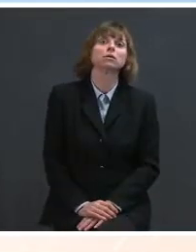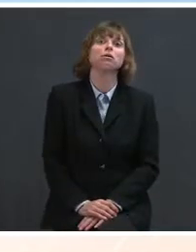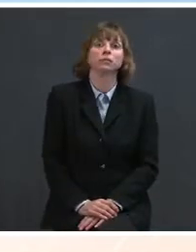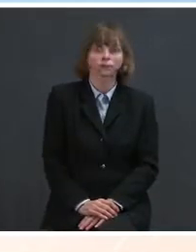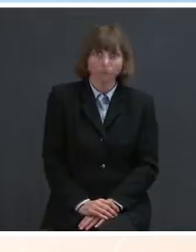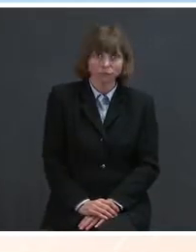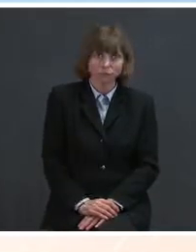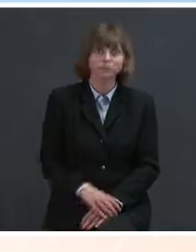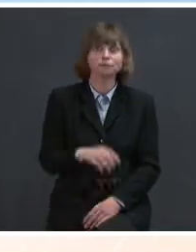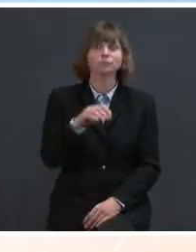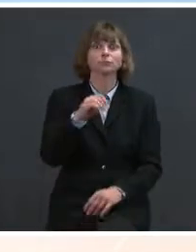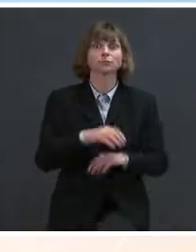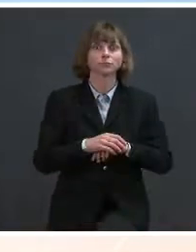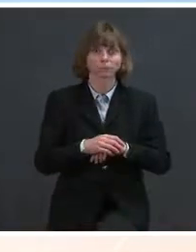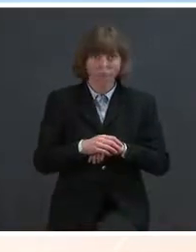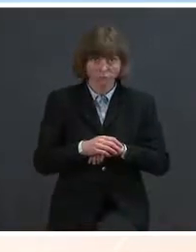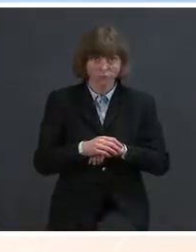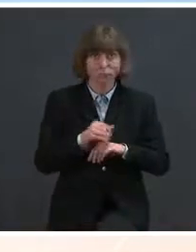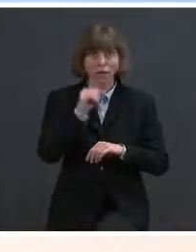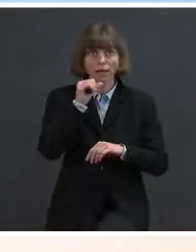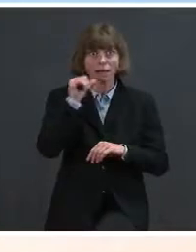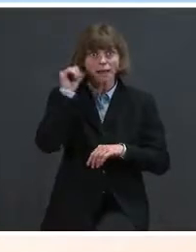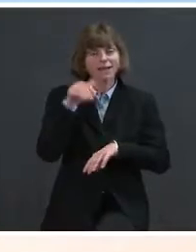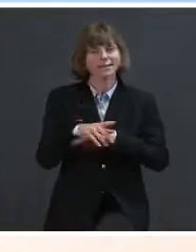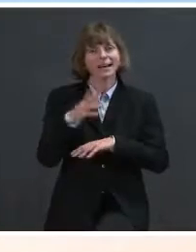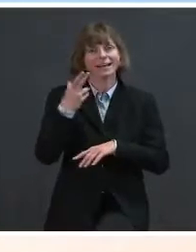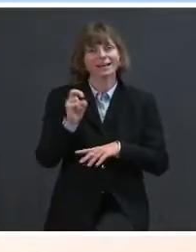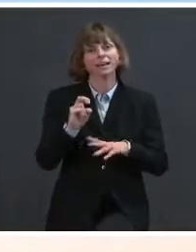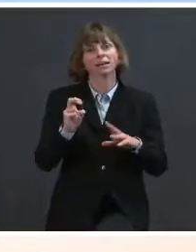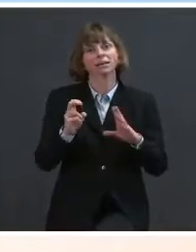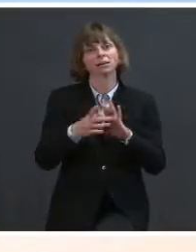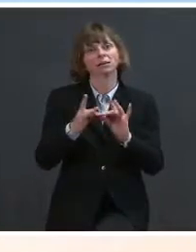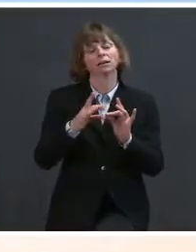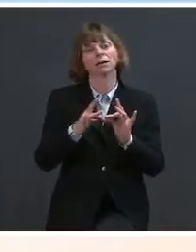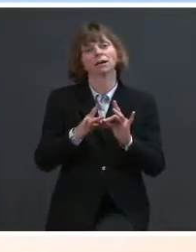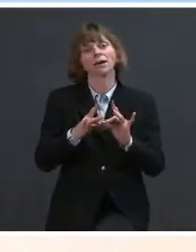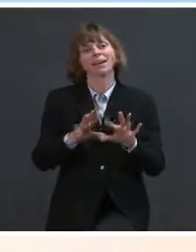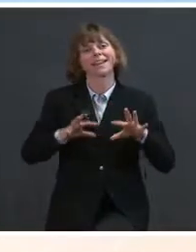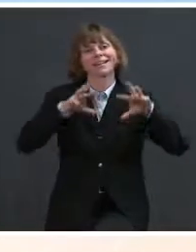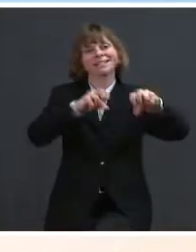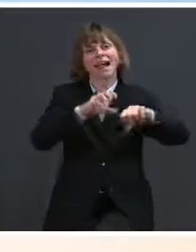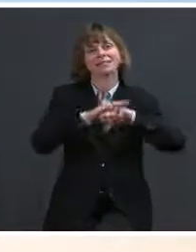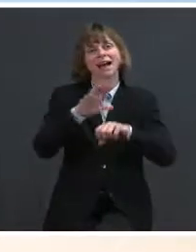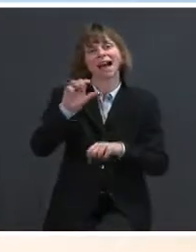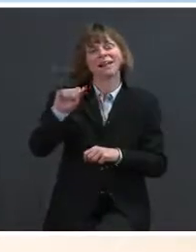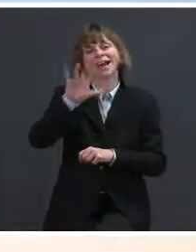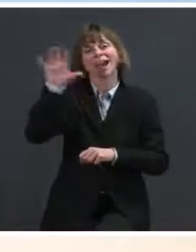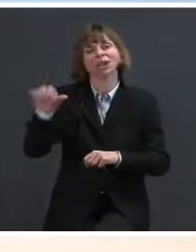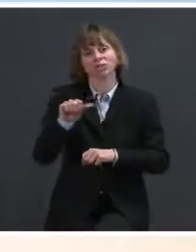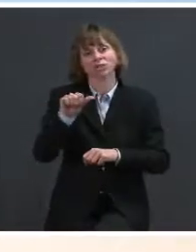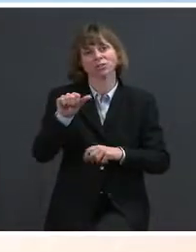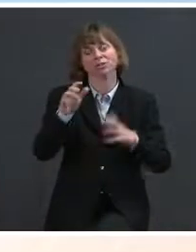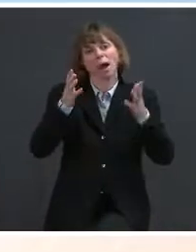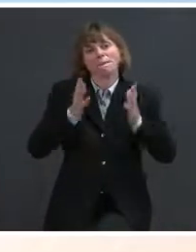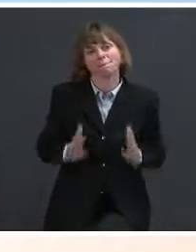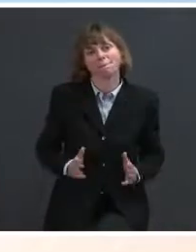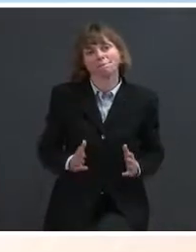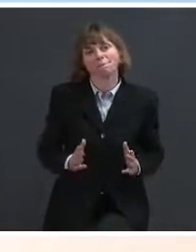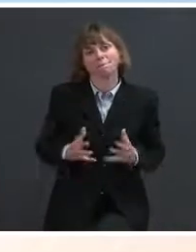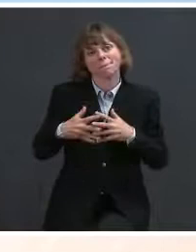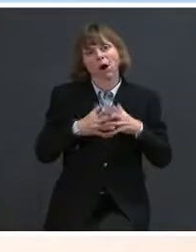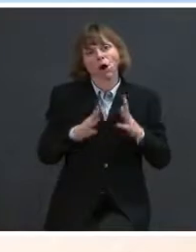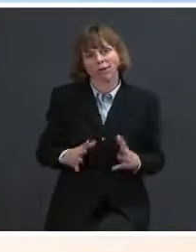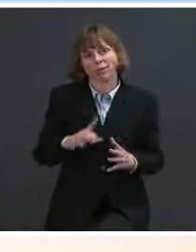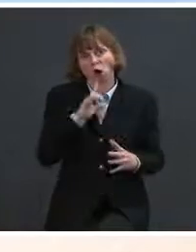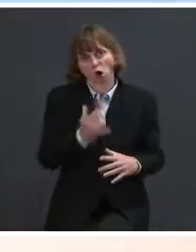Americans. Called un-American and wrong, they must stop. Does the president believe that his predecessor had anything to do with the rise in